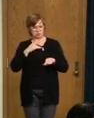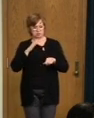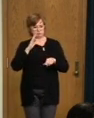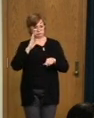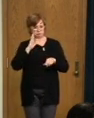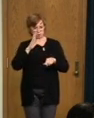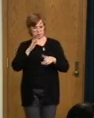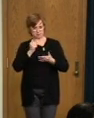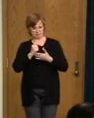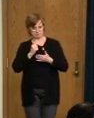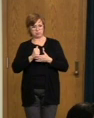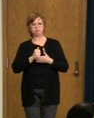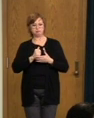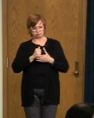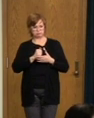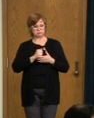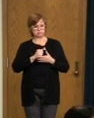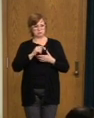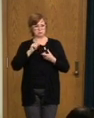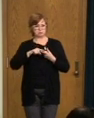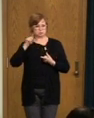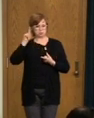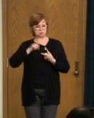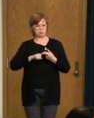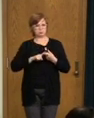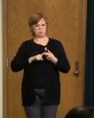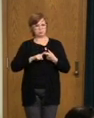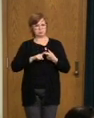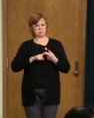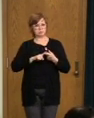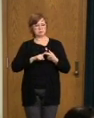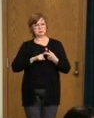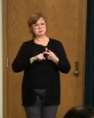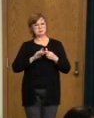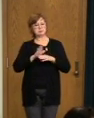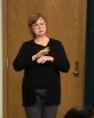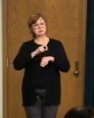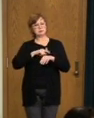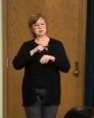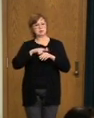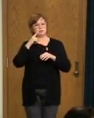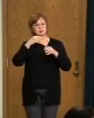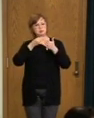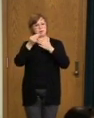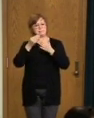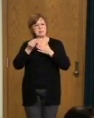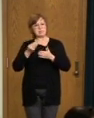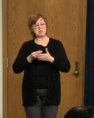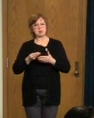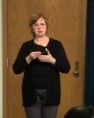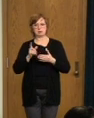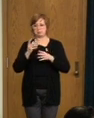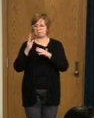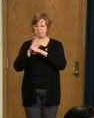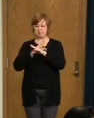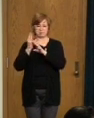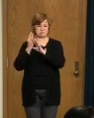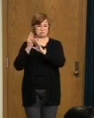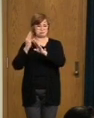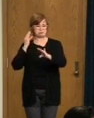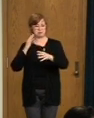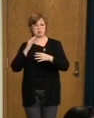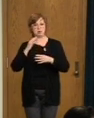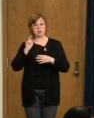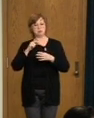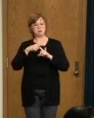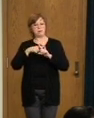us yes, alleviate those times when some of our retail locations may be a little busier than they should be as far as the number of people